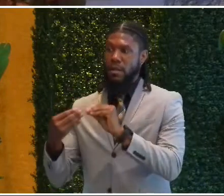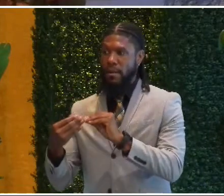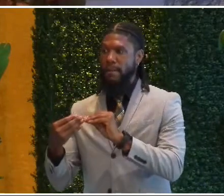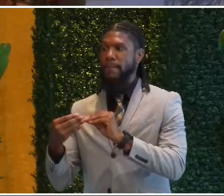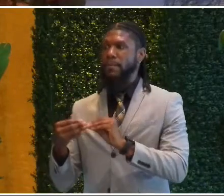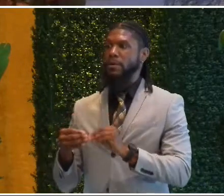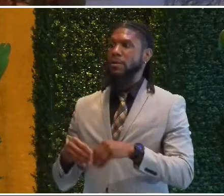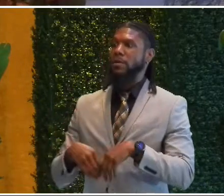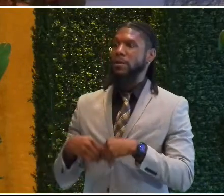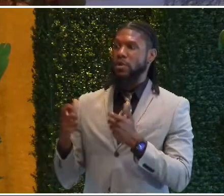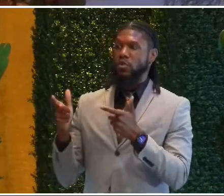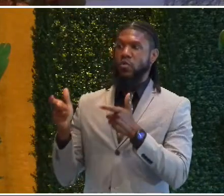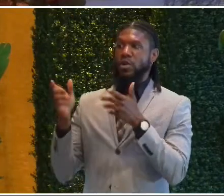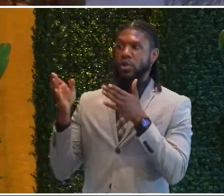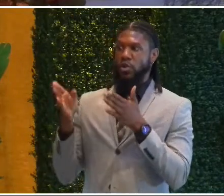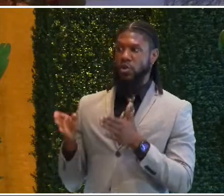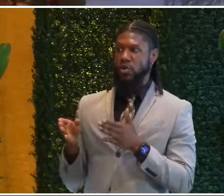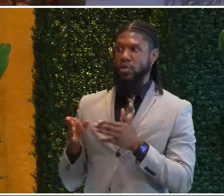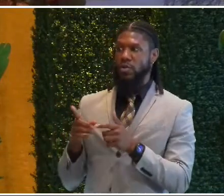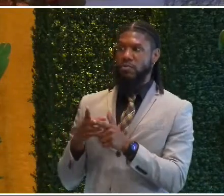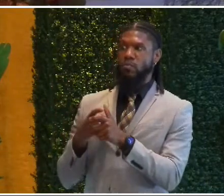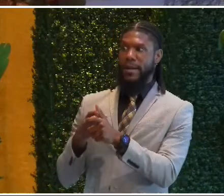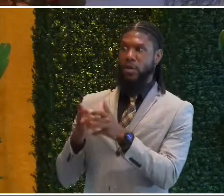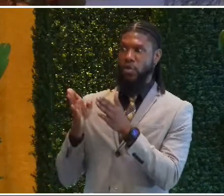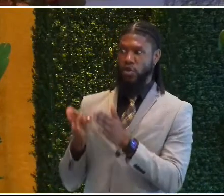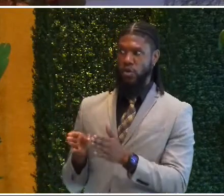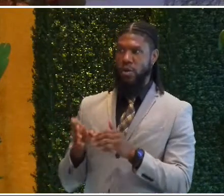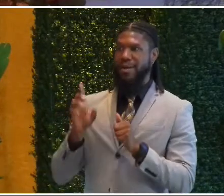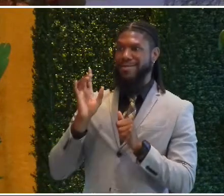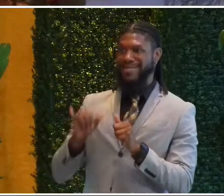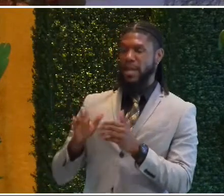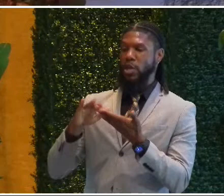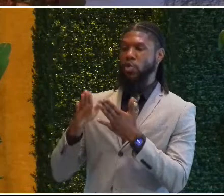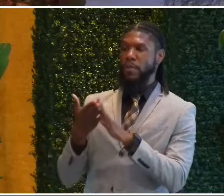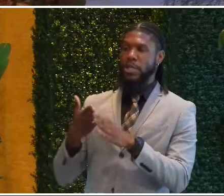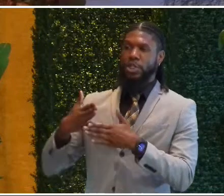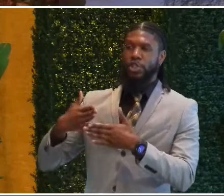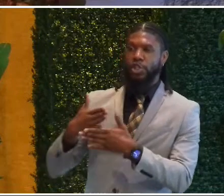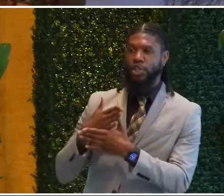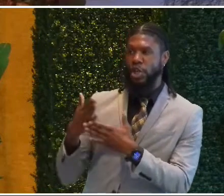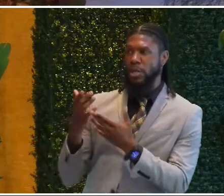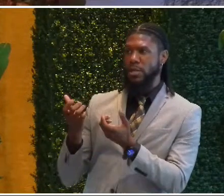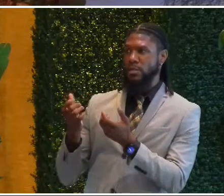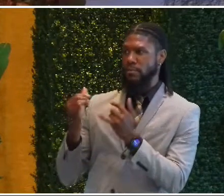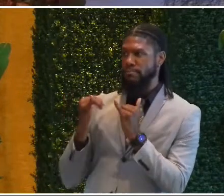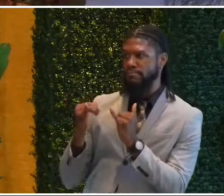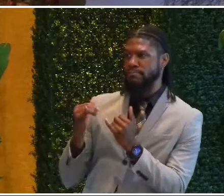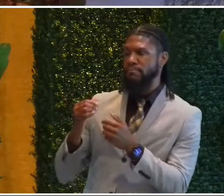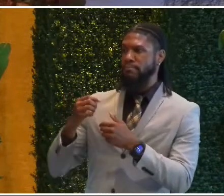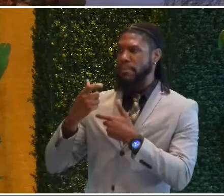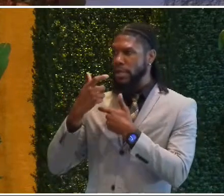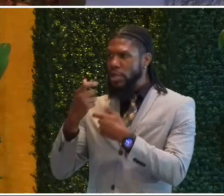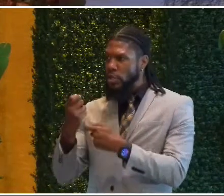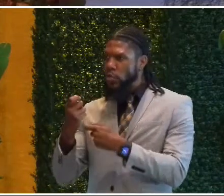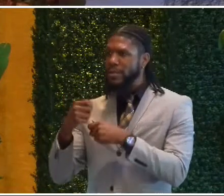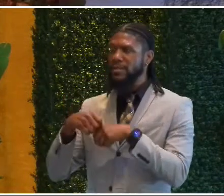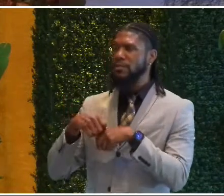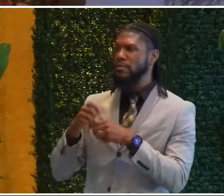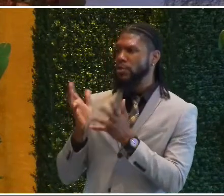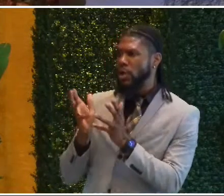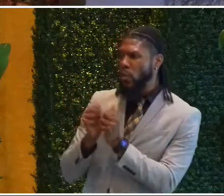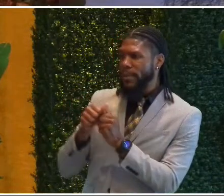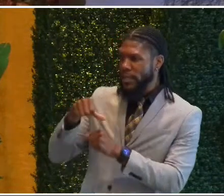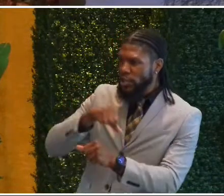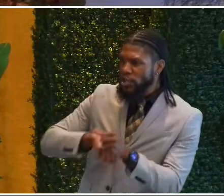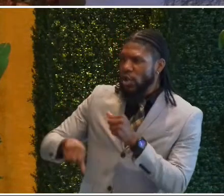But that kind of community, that kind of shared interest in talking to each other and all of these things,